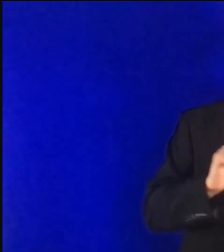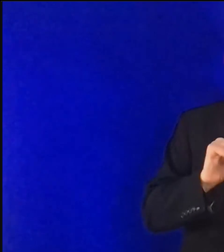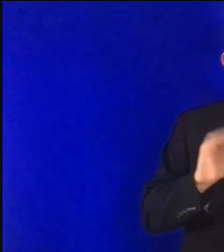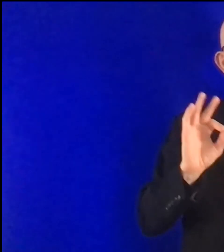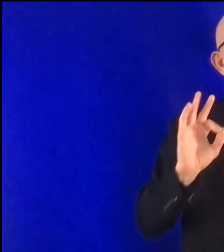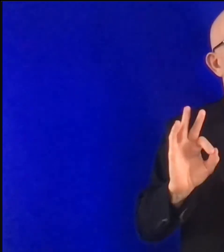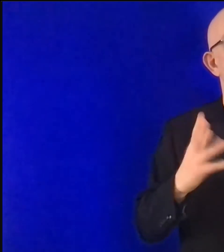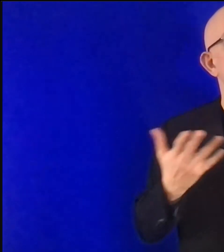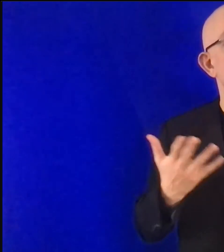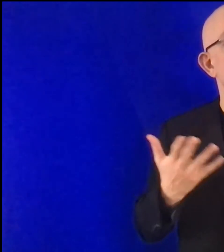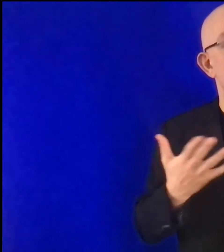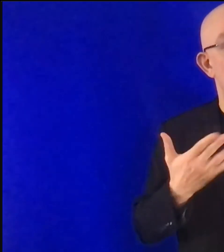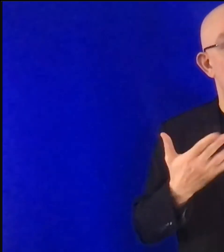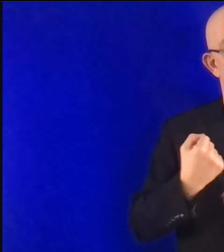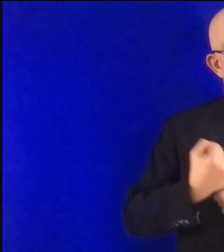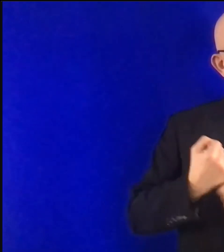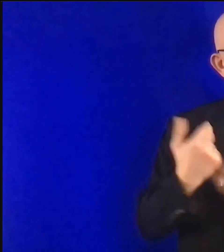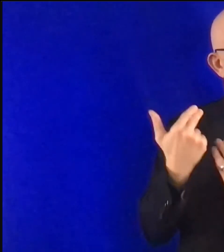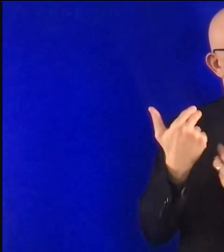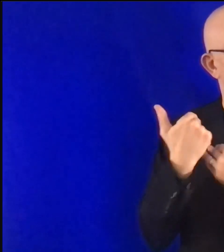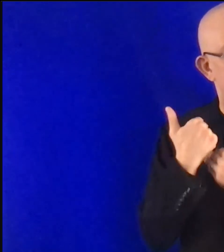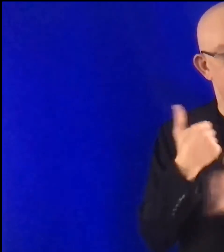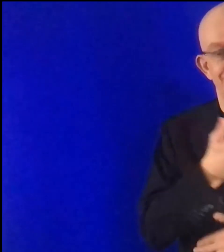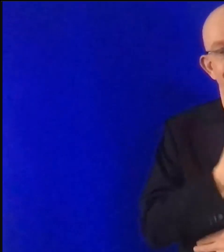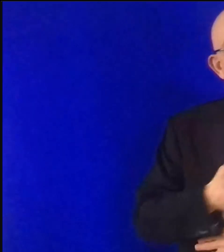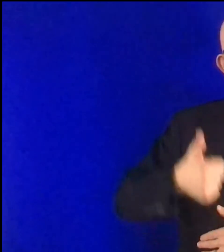Sindh Persons with Disabilities